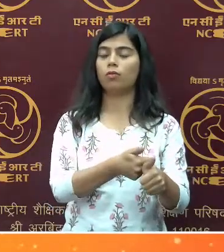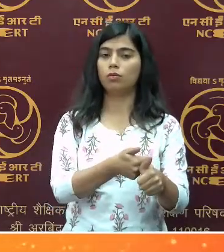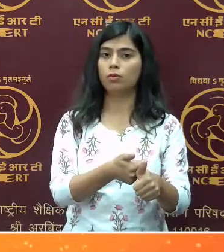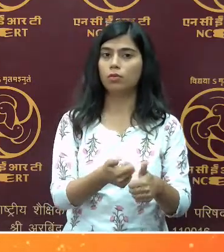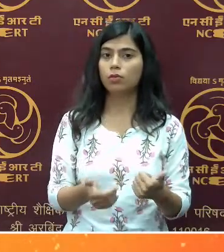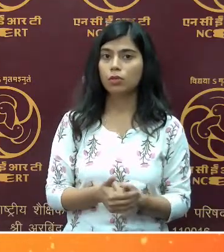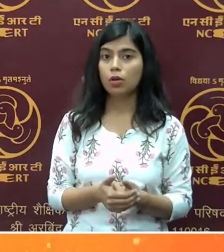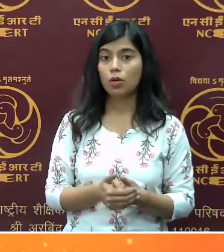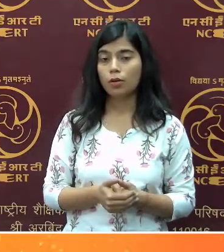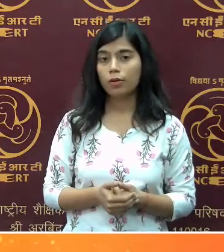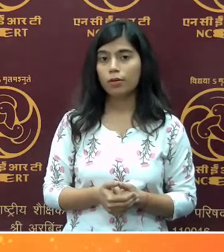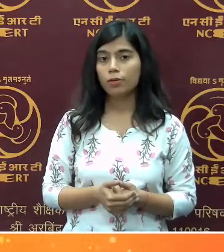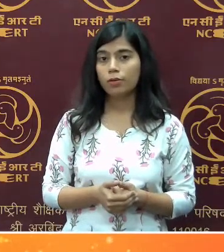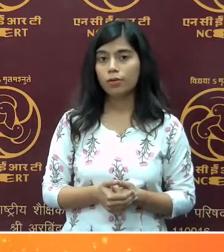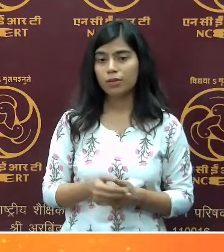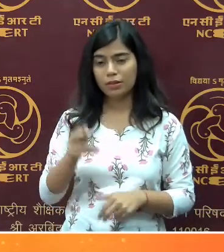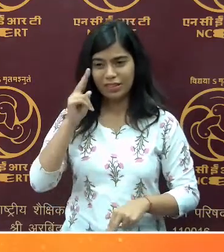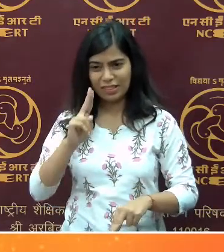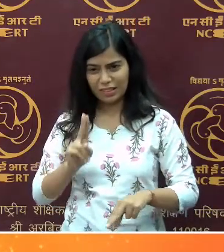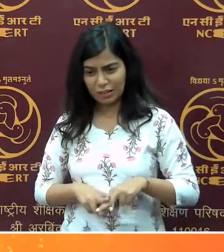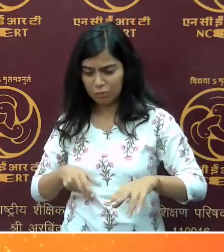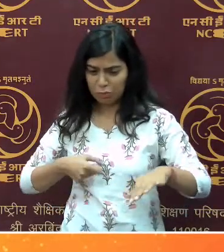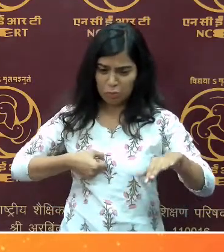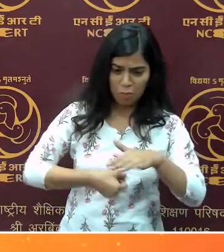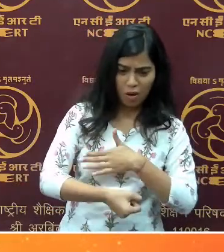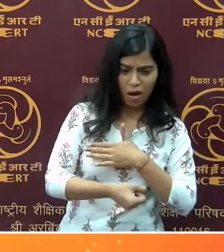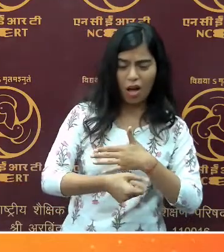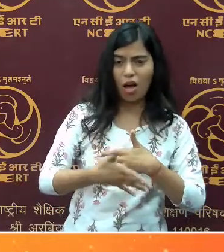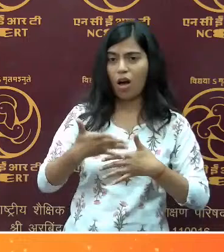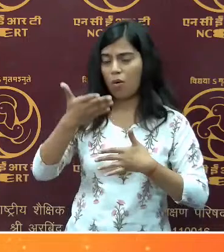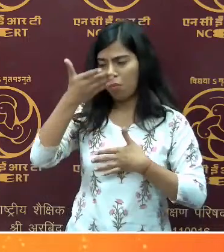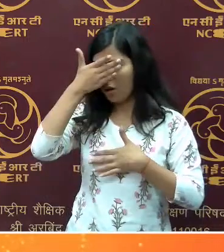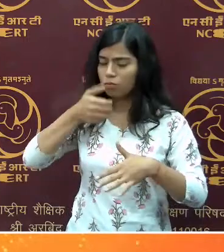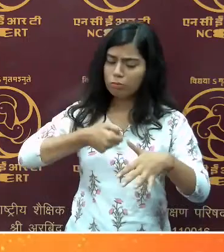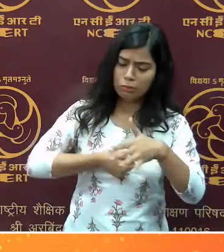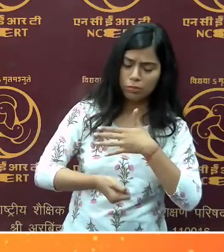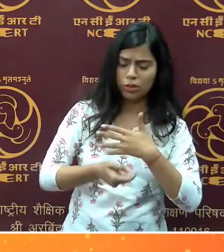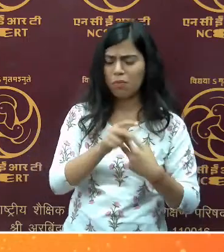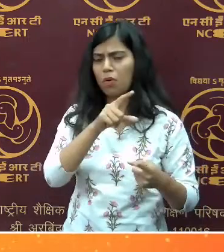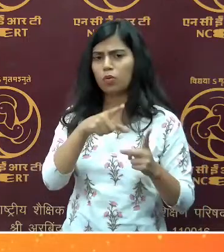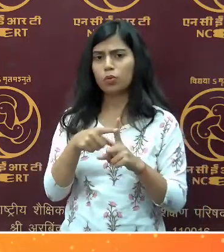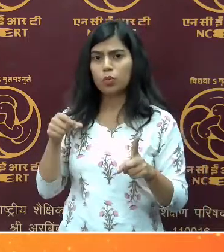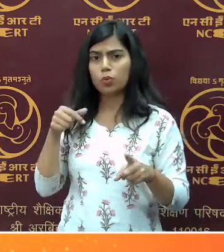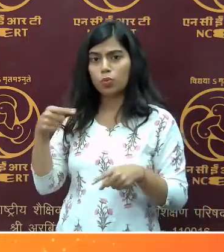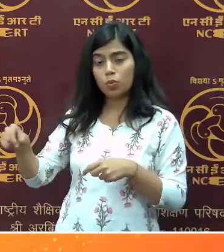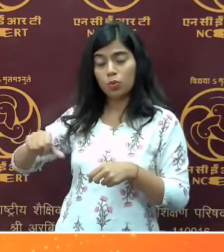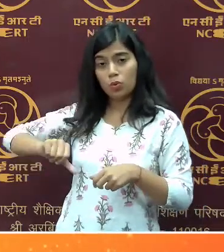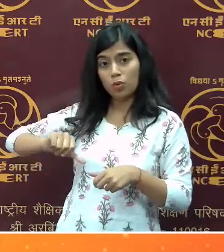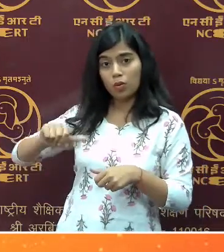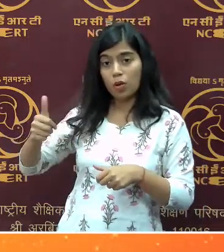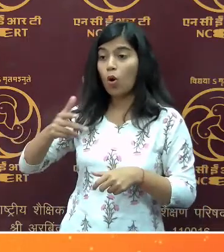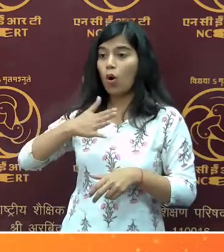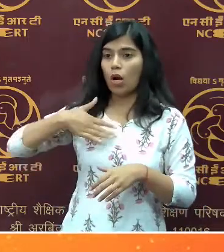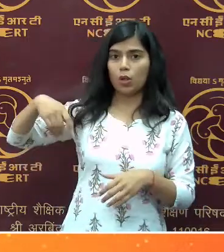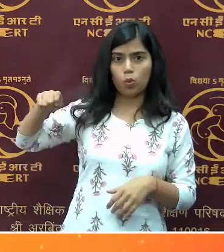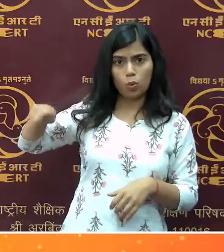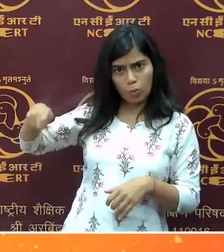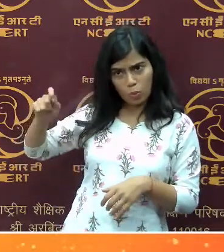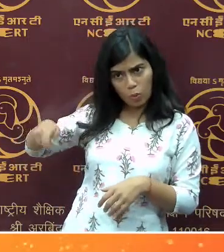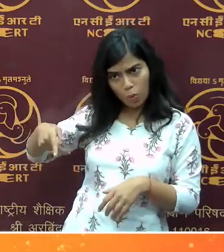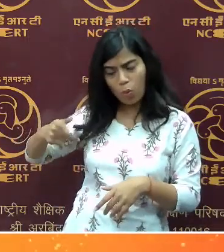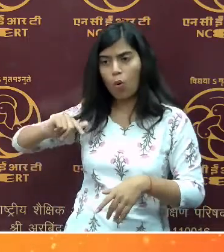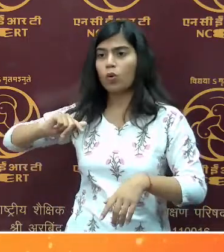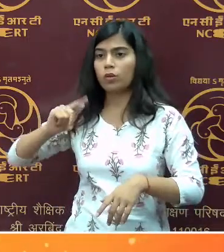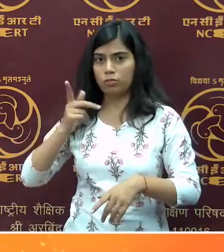law. Means in case of violation, one can approach the court of law and court will give it effect, court will implement